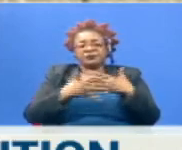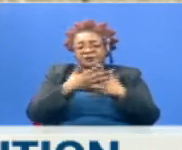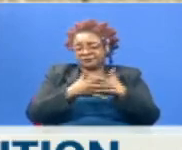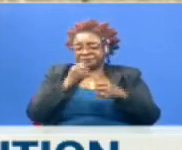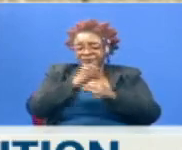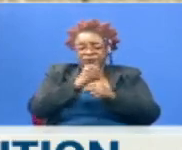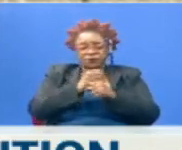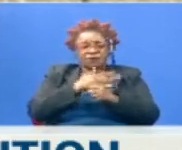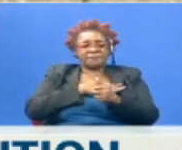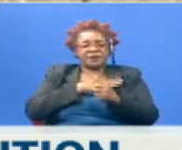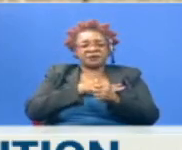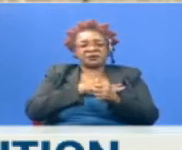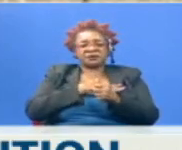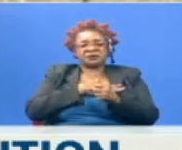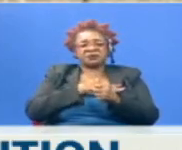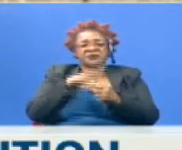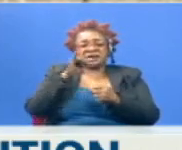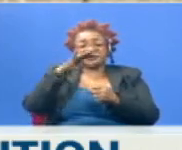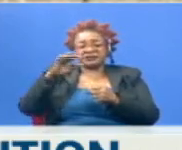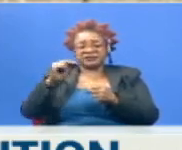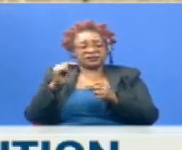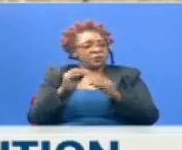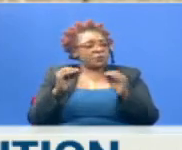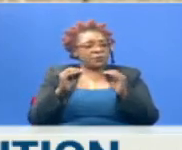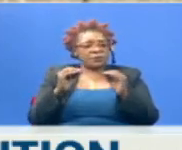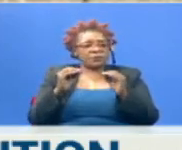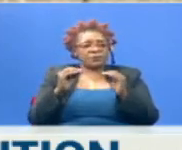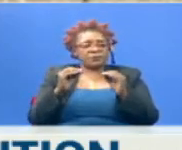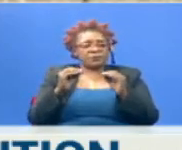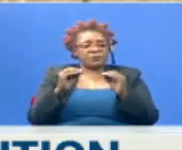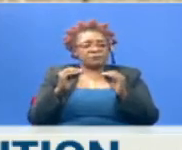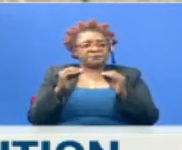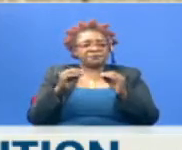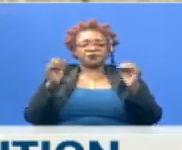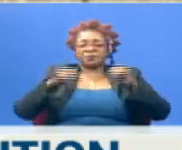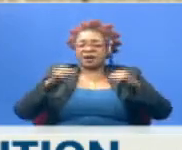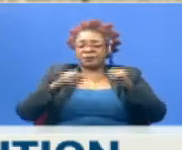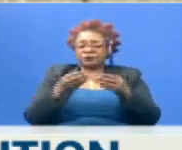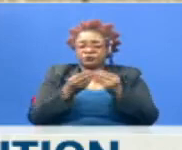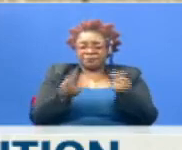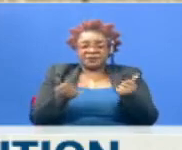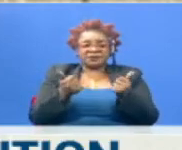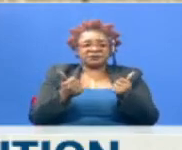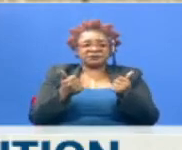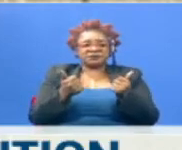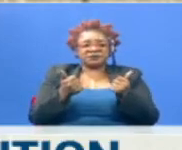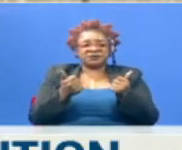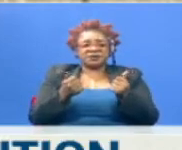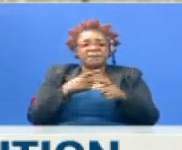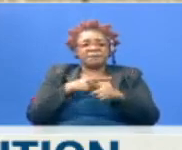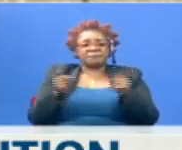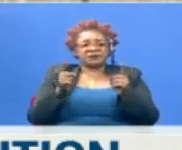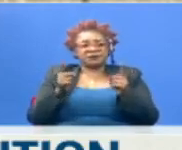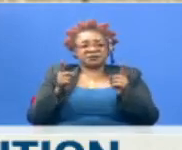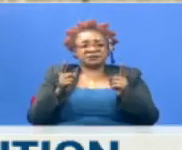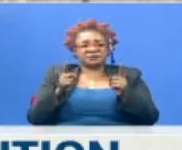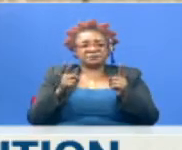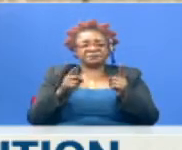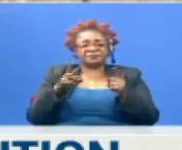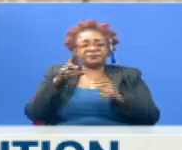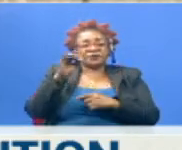my ICT research to actually be able to make one. But putting in mind that the robot